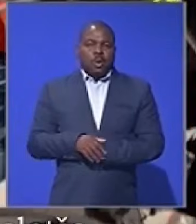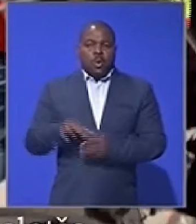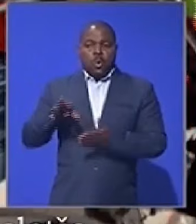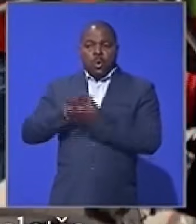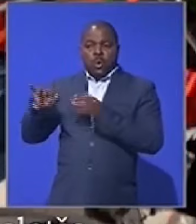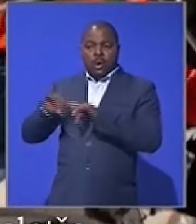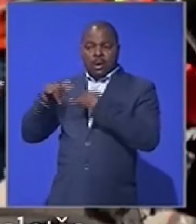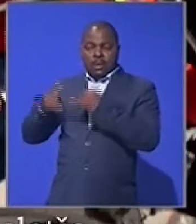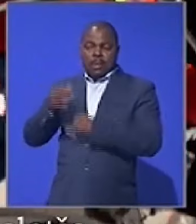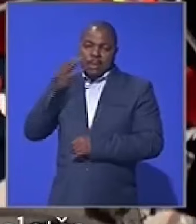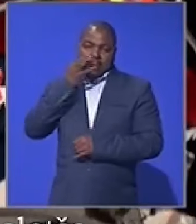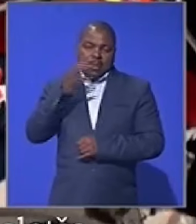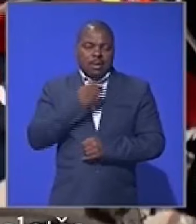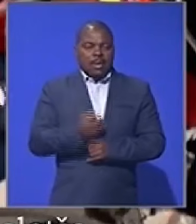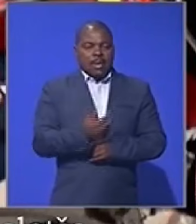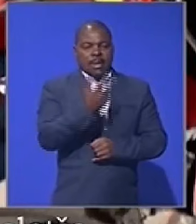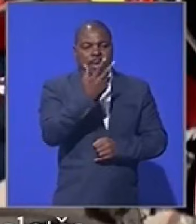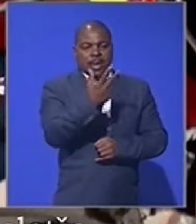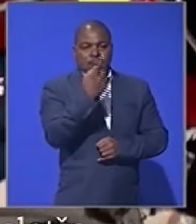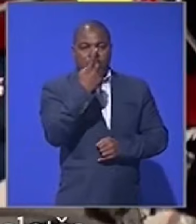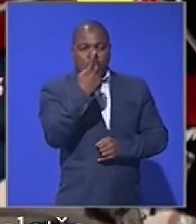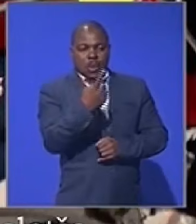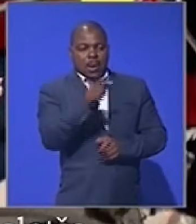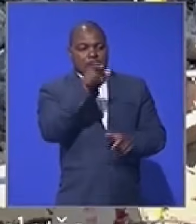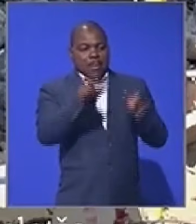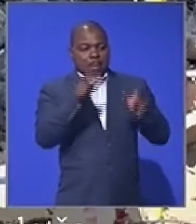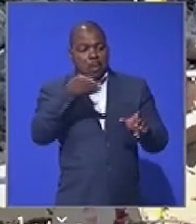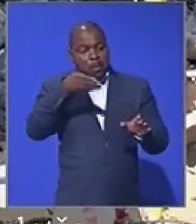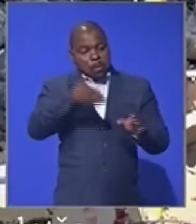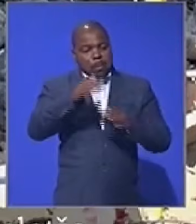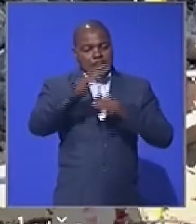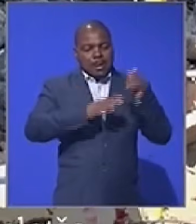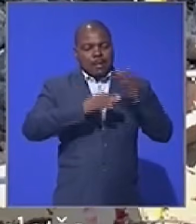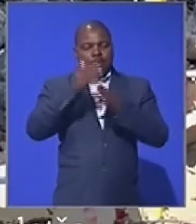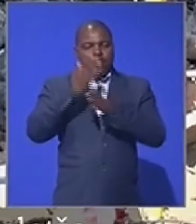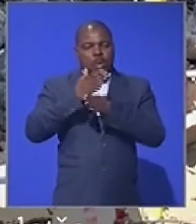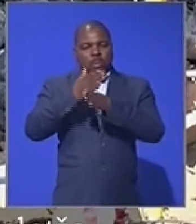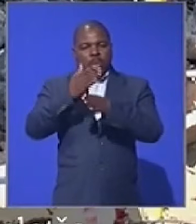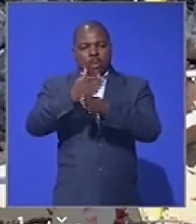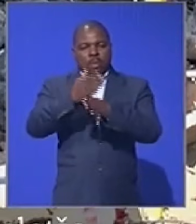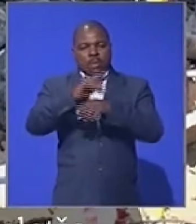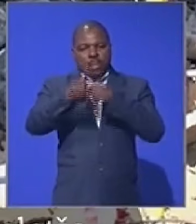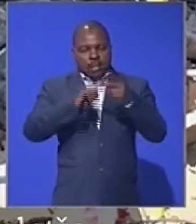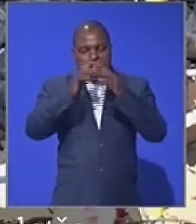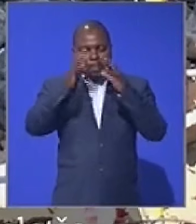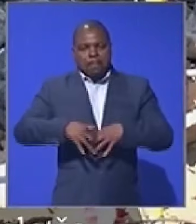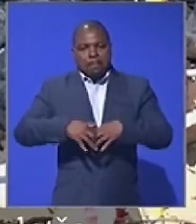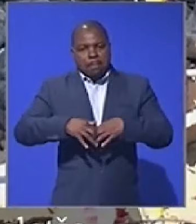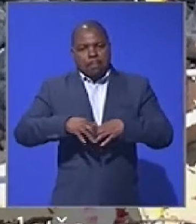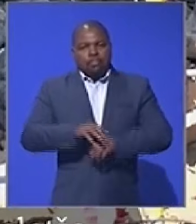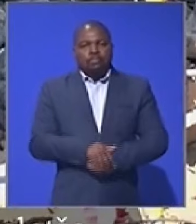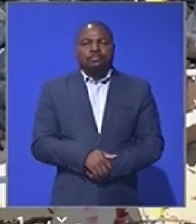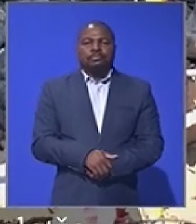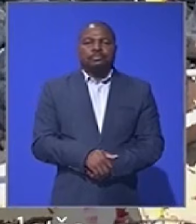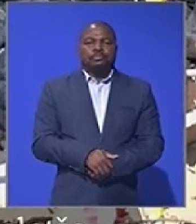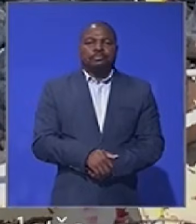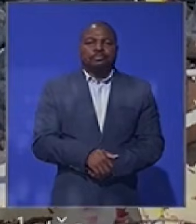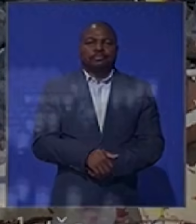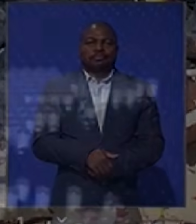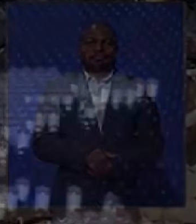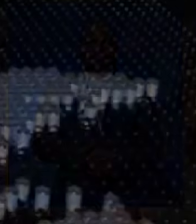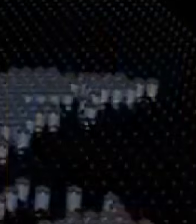ke batho ba 18 bao ba bego ba le lefelong la moago nakong ya ge o phuhlama.